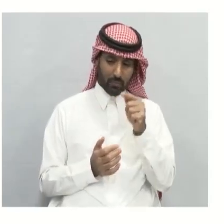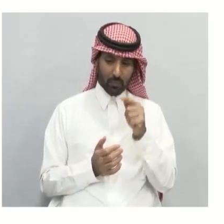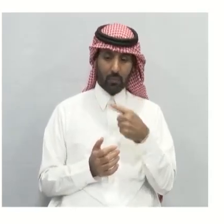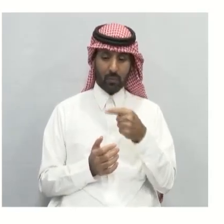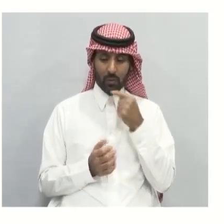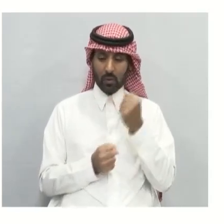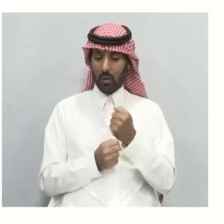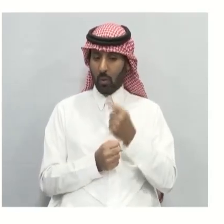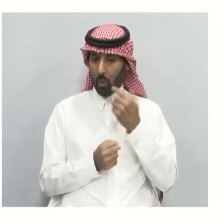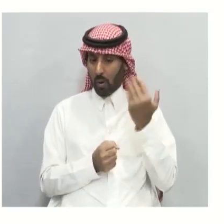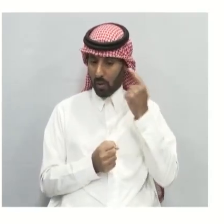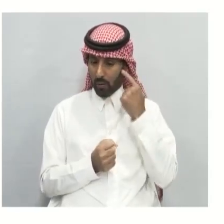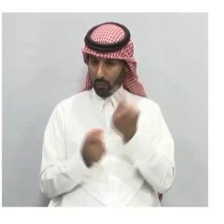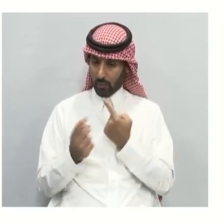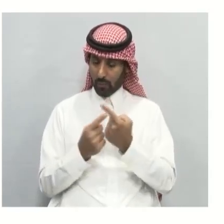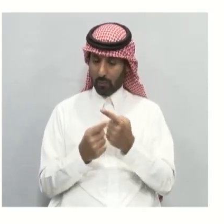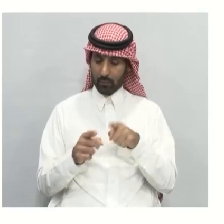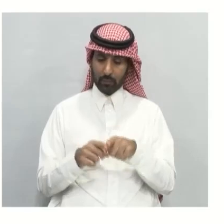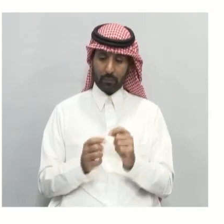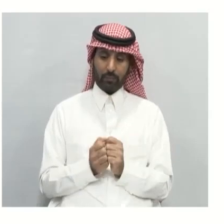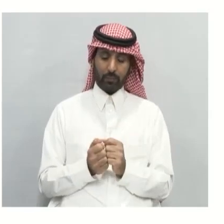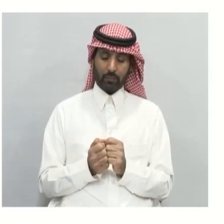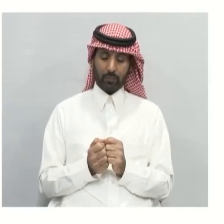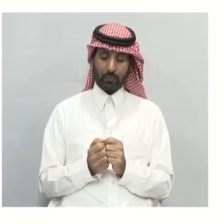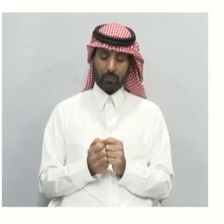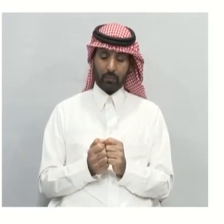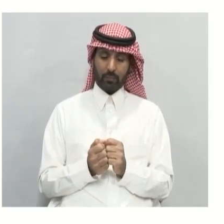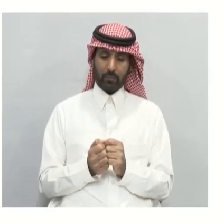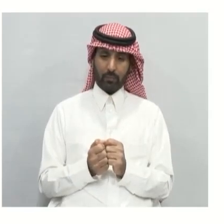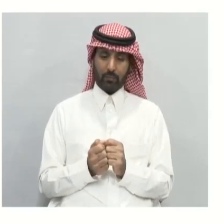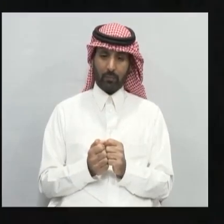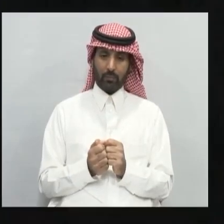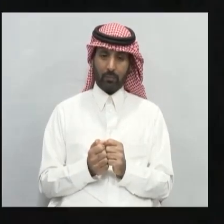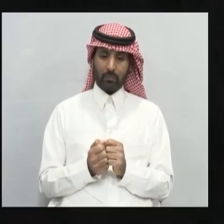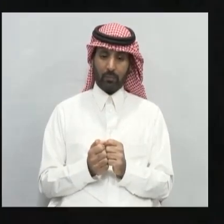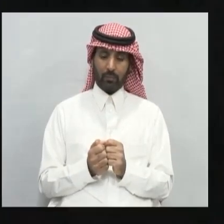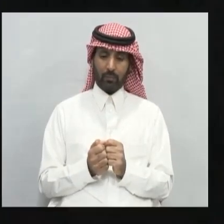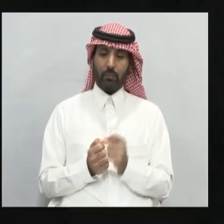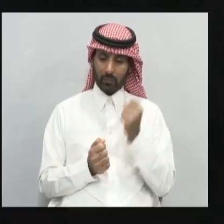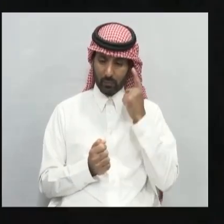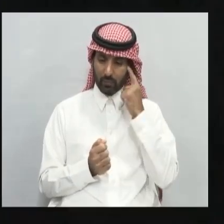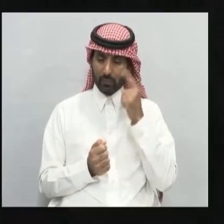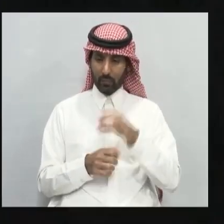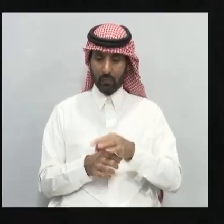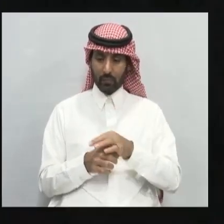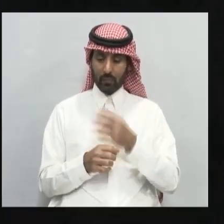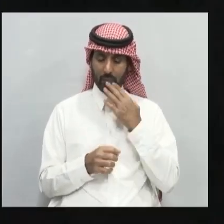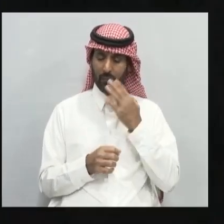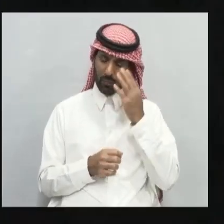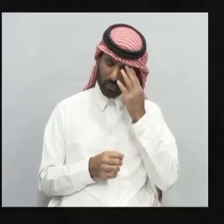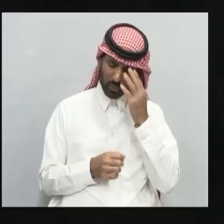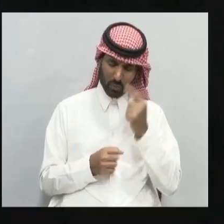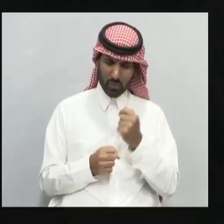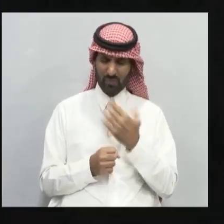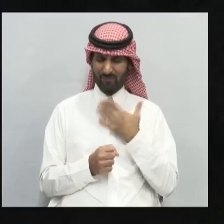or done. Discuss with a partner. So, it is very common for people to regret things,